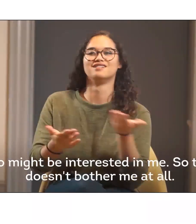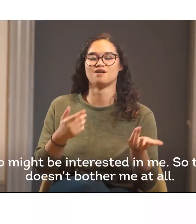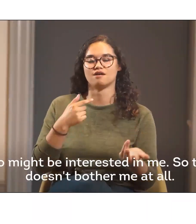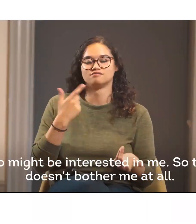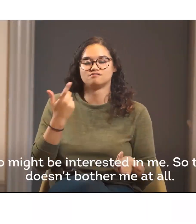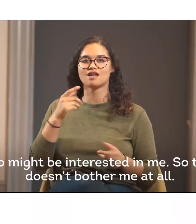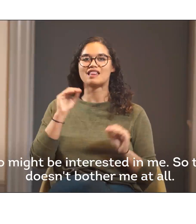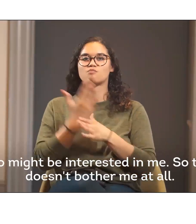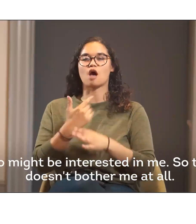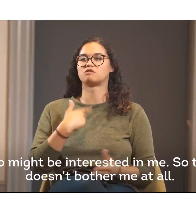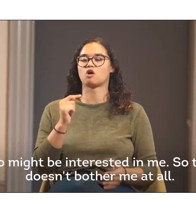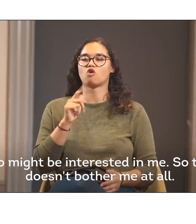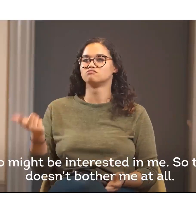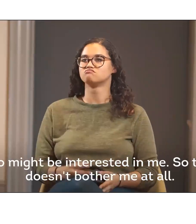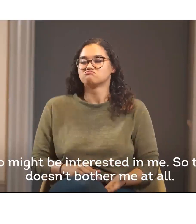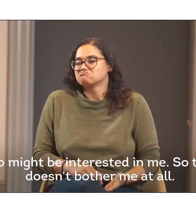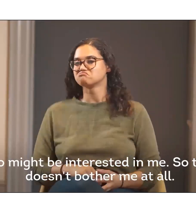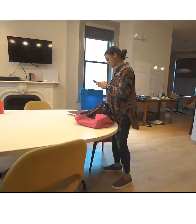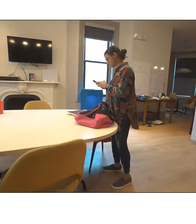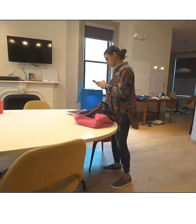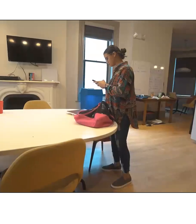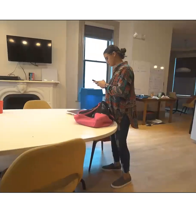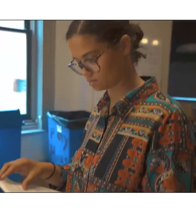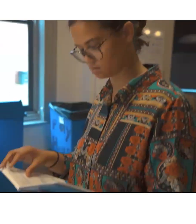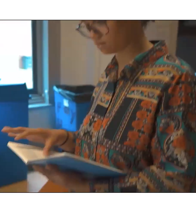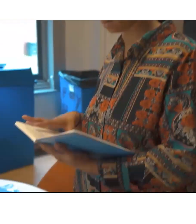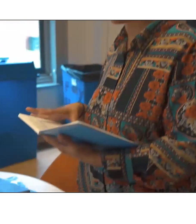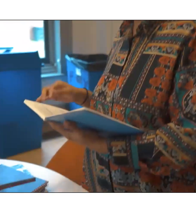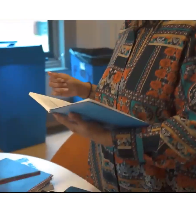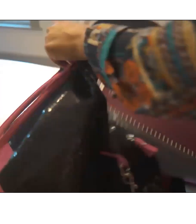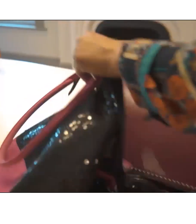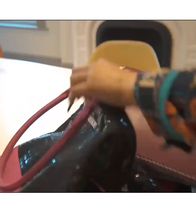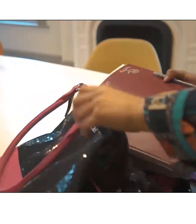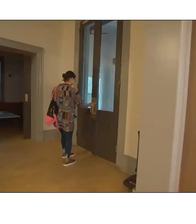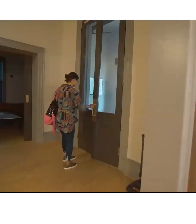interested in me. So that doesn't bother me at all.